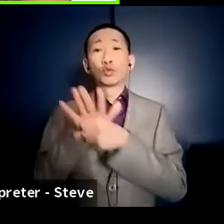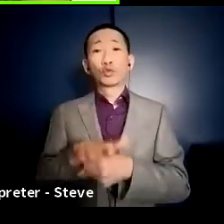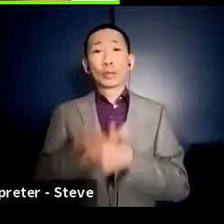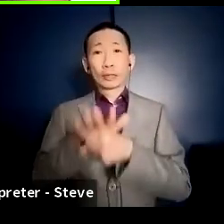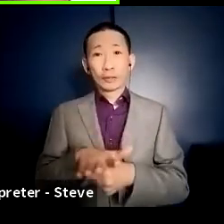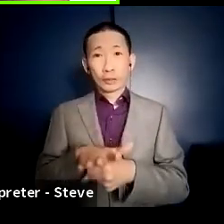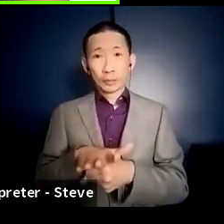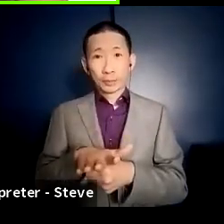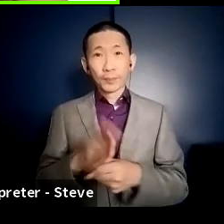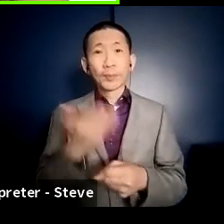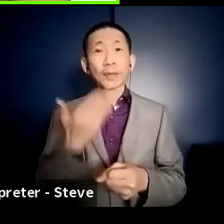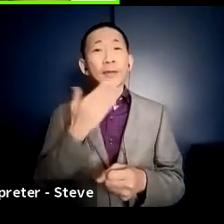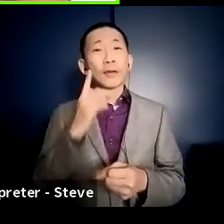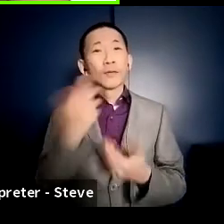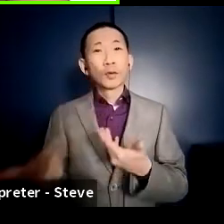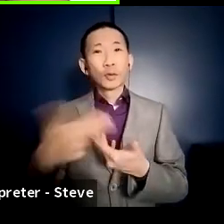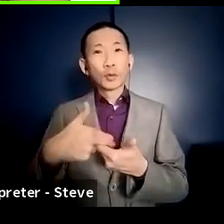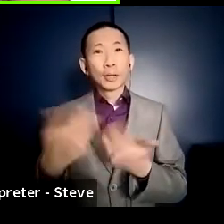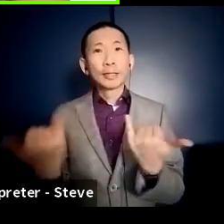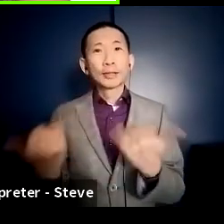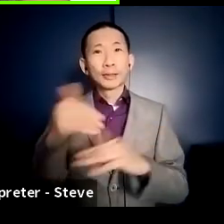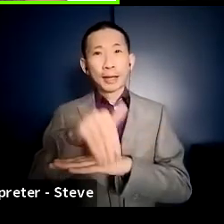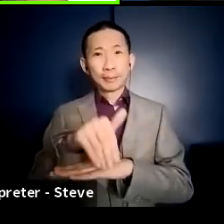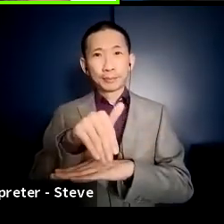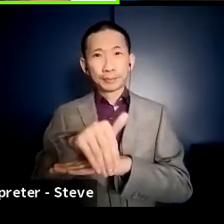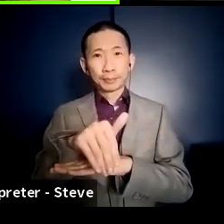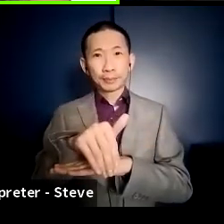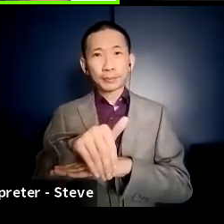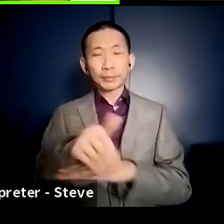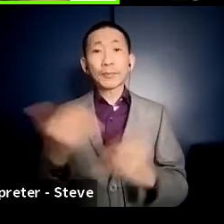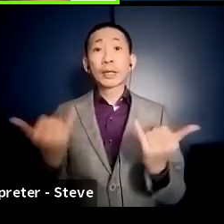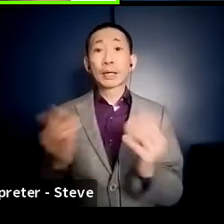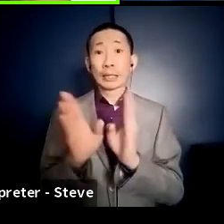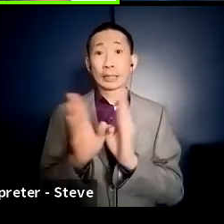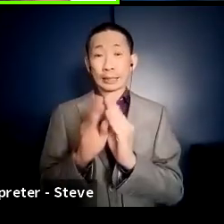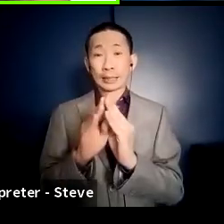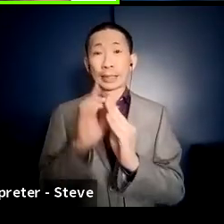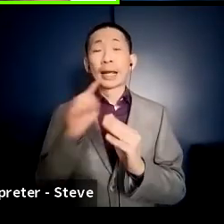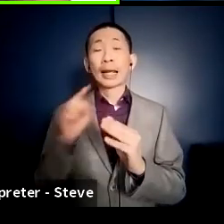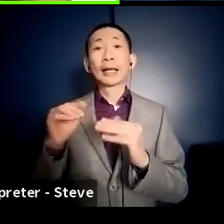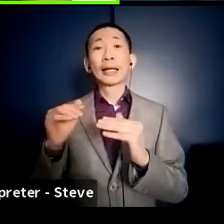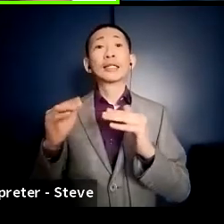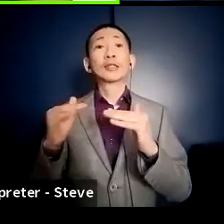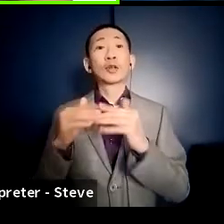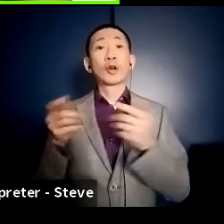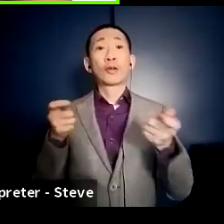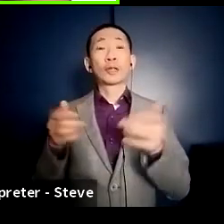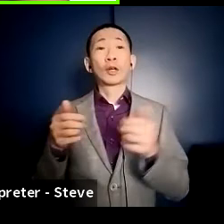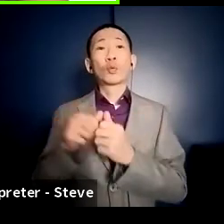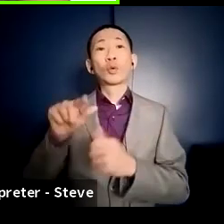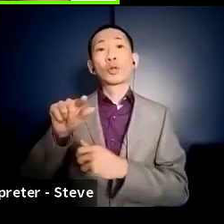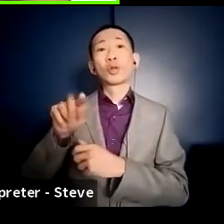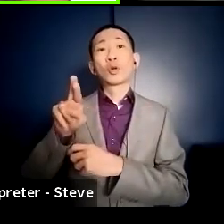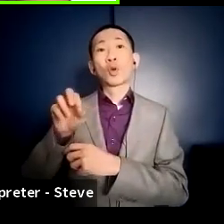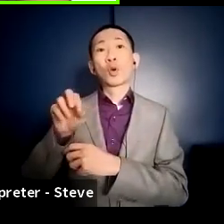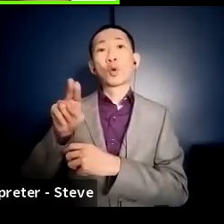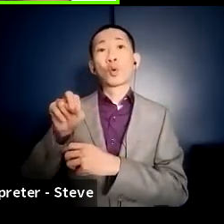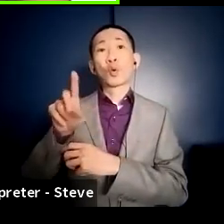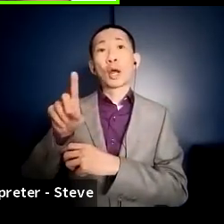you for joining us tonight. This session is being co-facilitated by Groundwater Arts in partnership